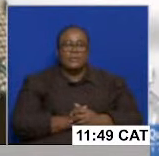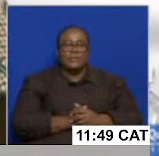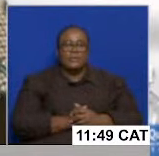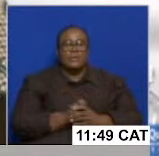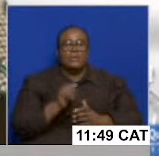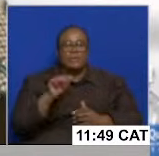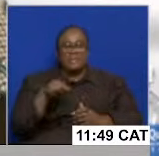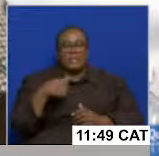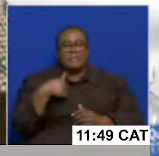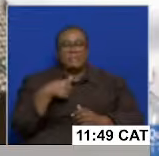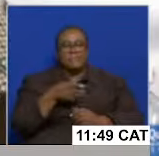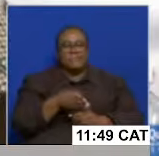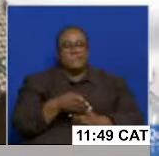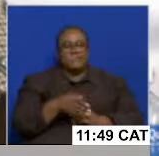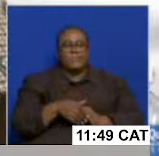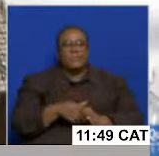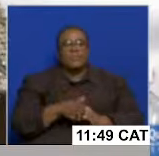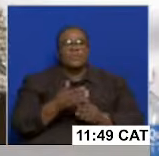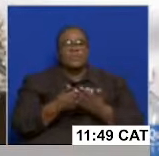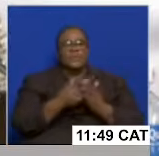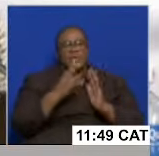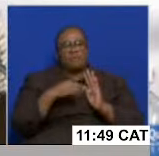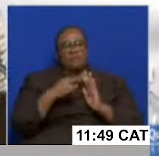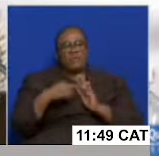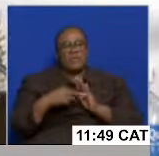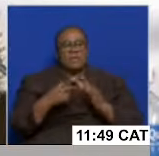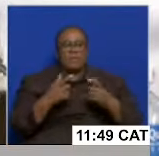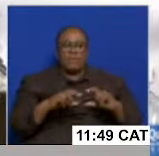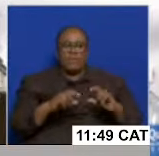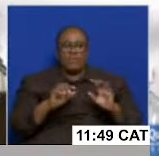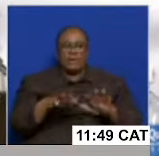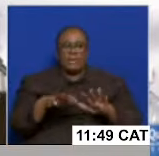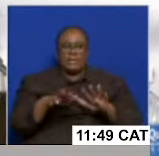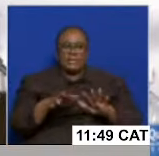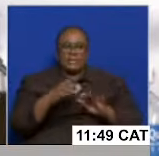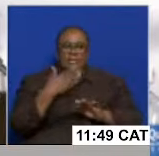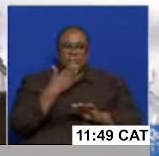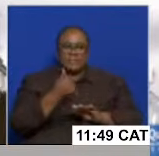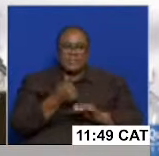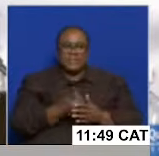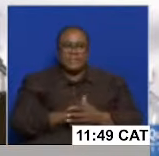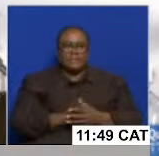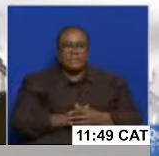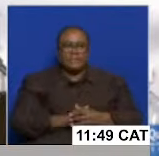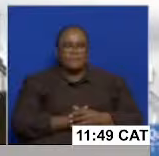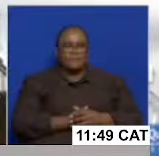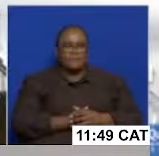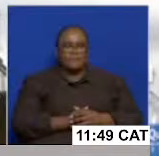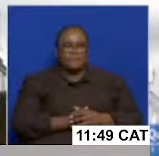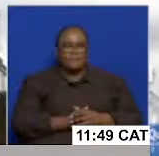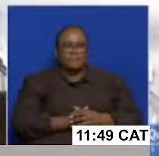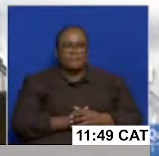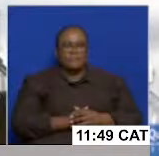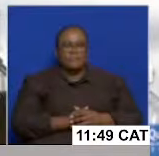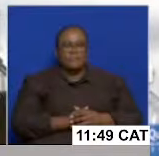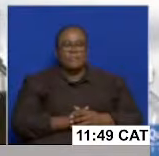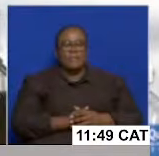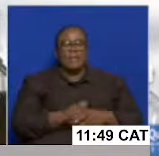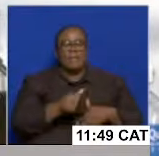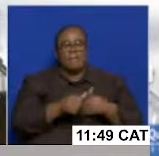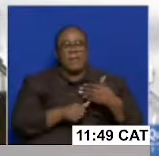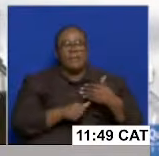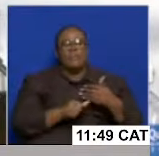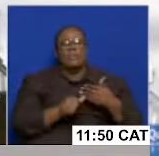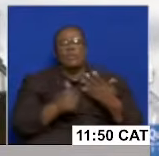You can read from paragraph 19, please. Okay. A month or two after meeting at the car wash,